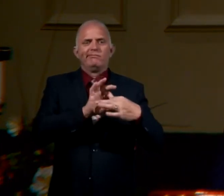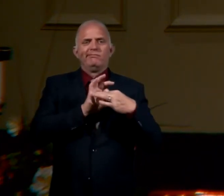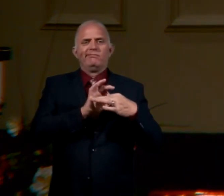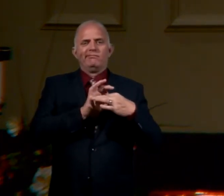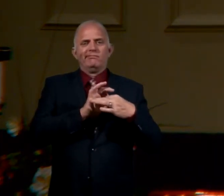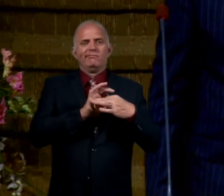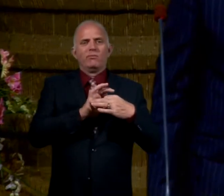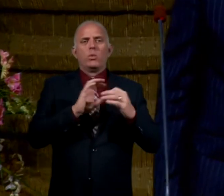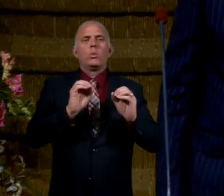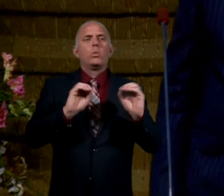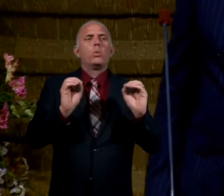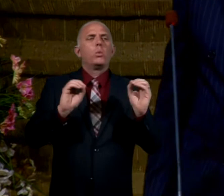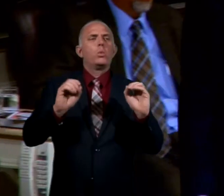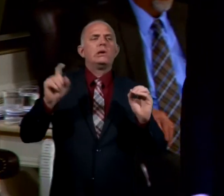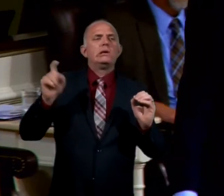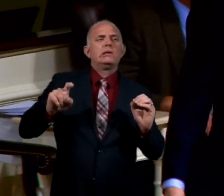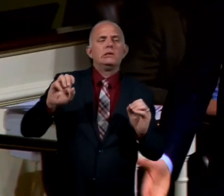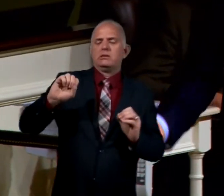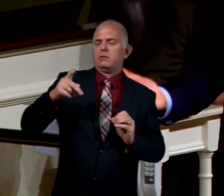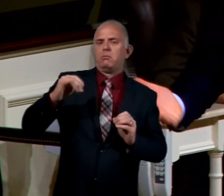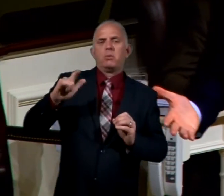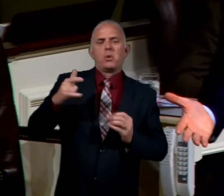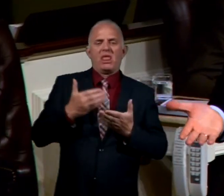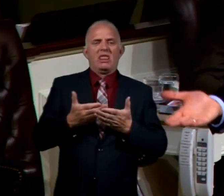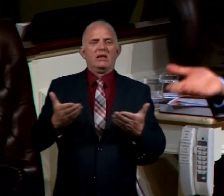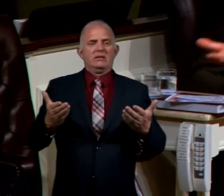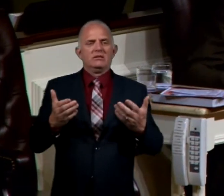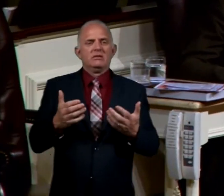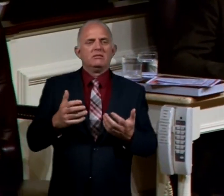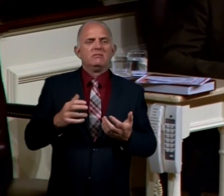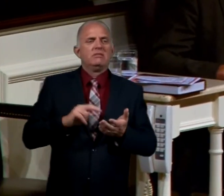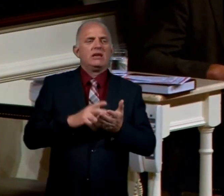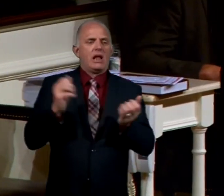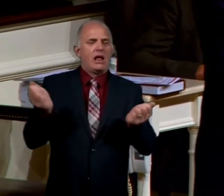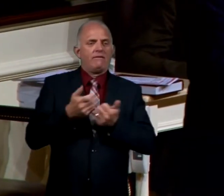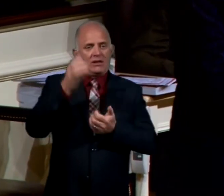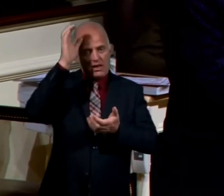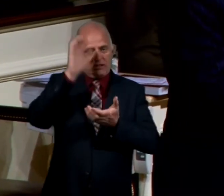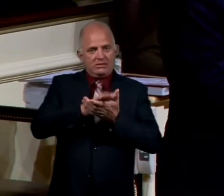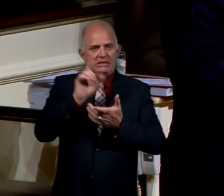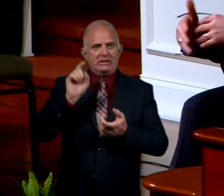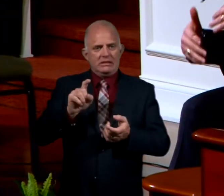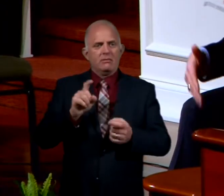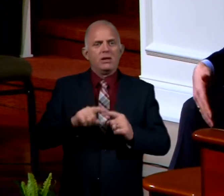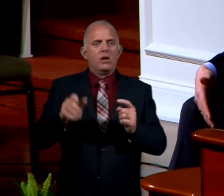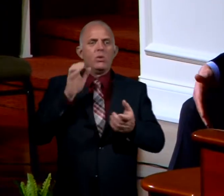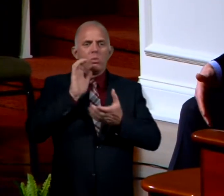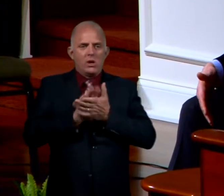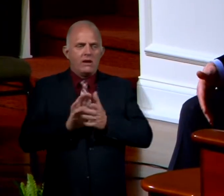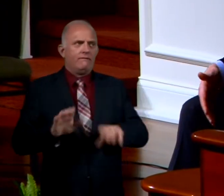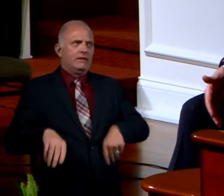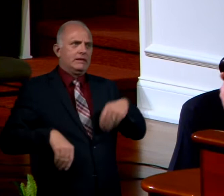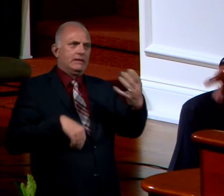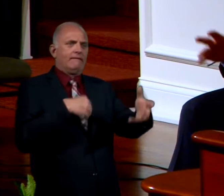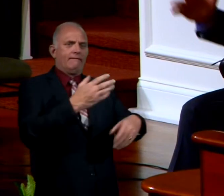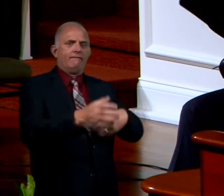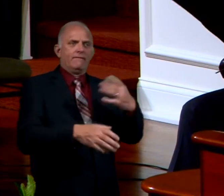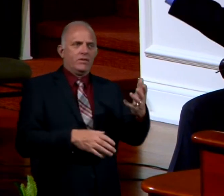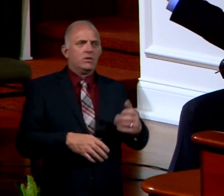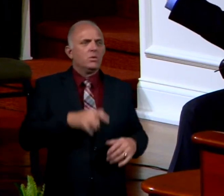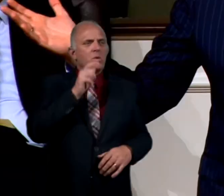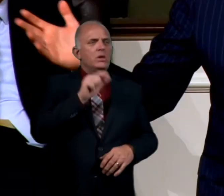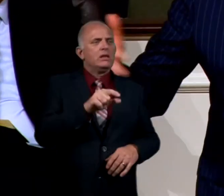That means he gets all that he needs in that person, in that wife. He doesn't need to spoil any